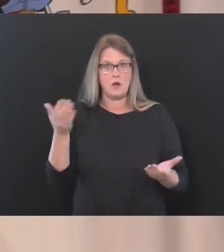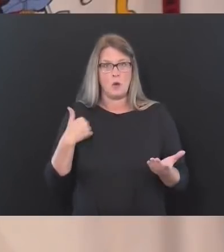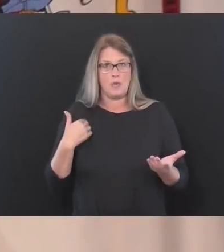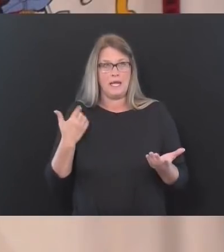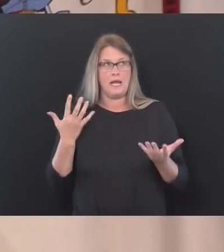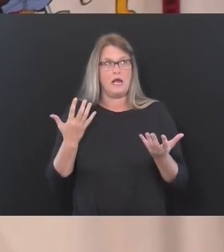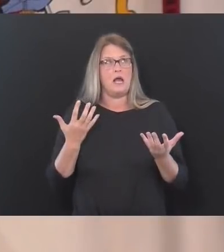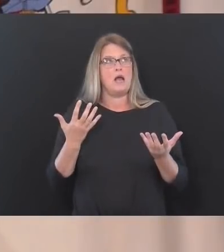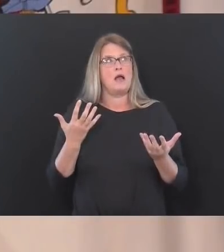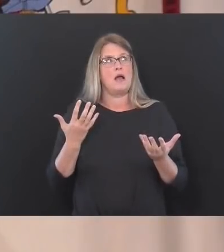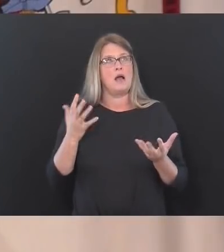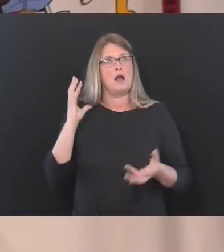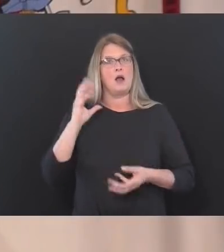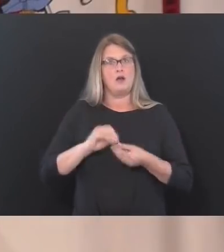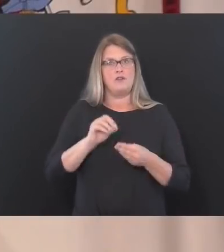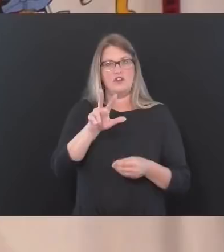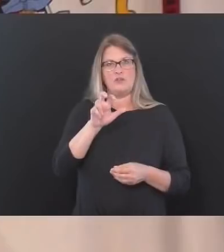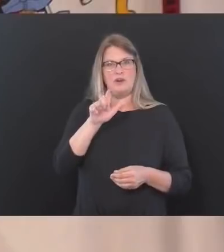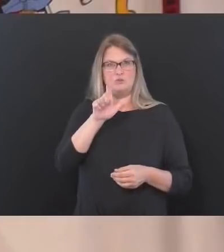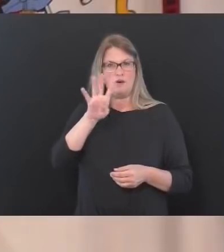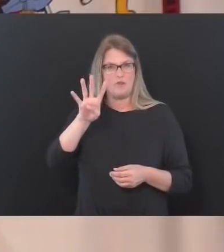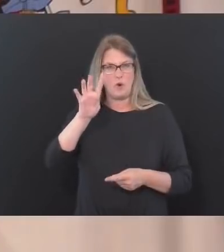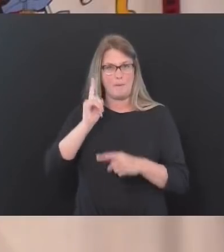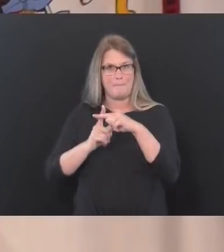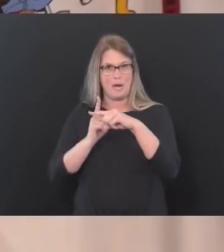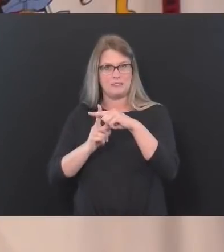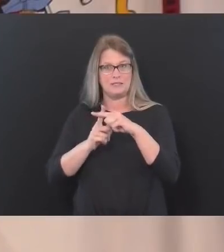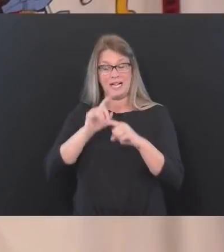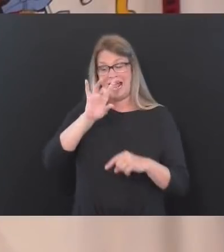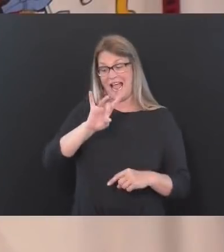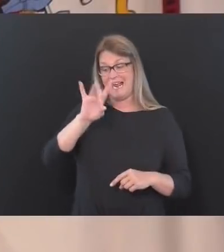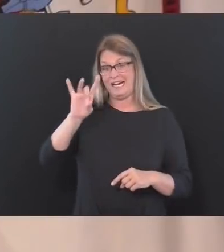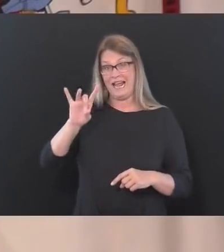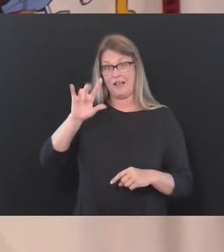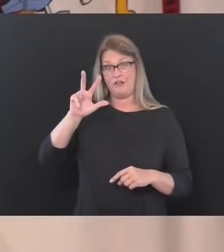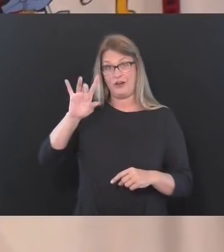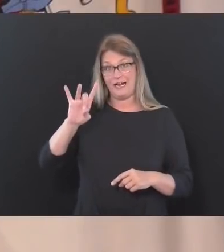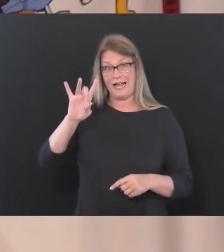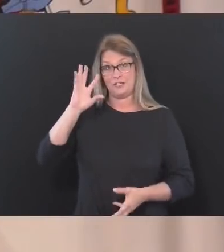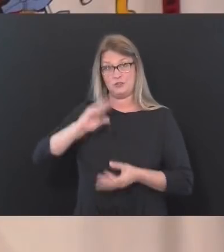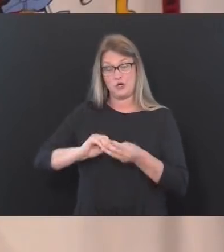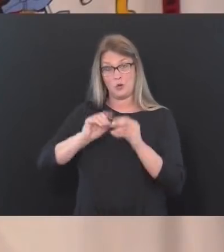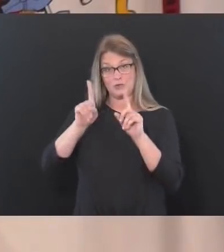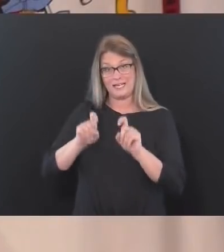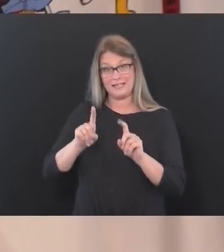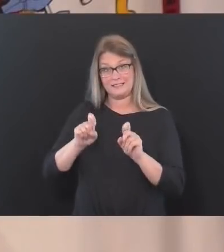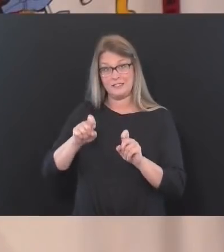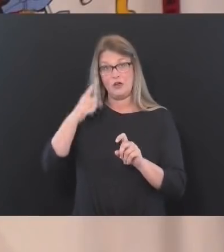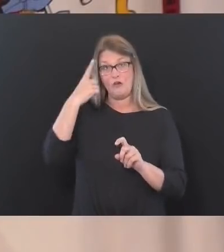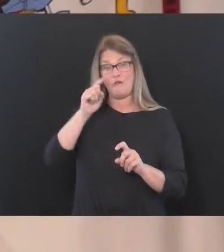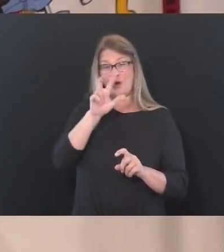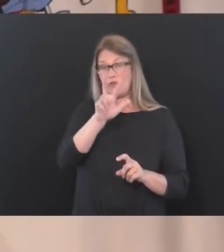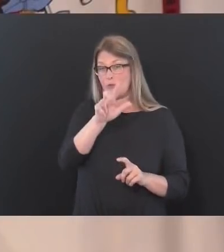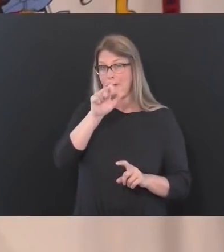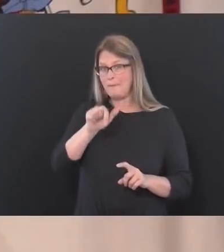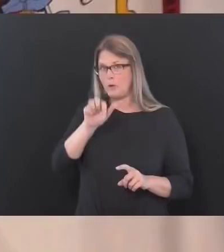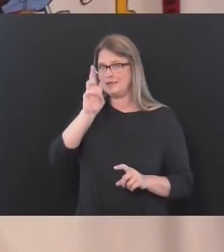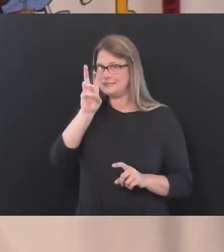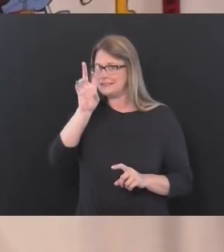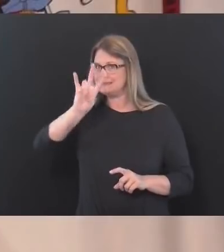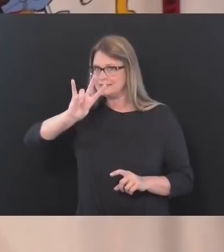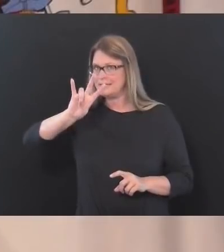had 324 positive and 8838 total tests for a